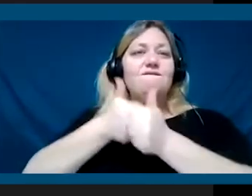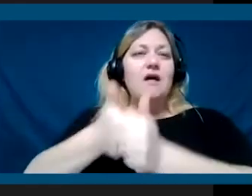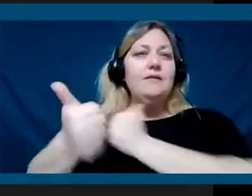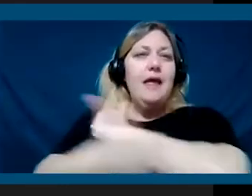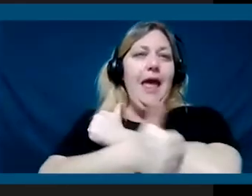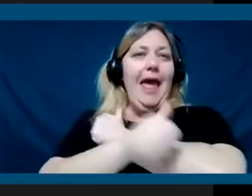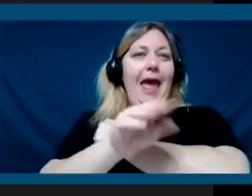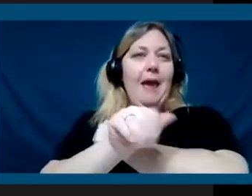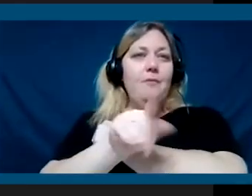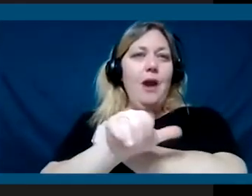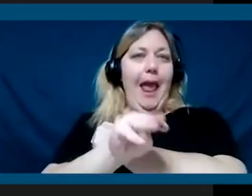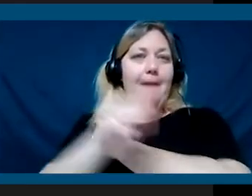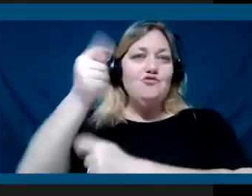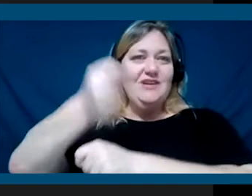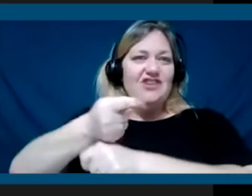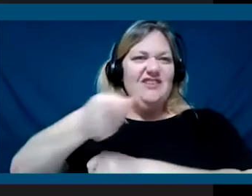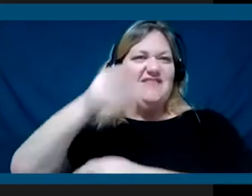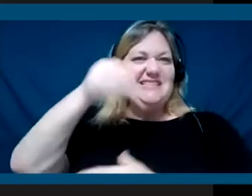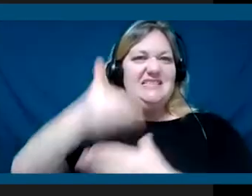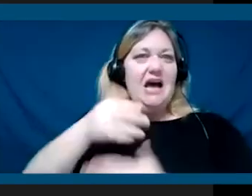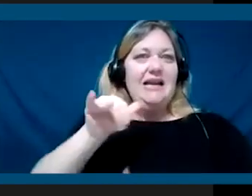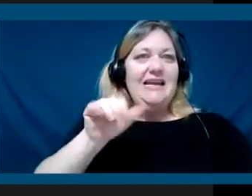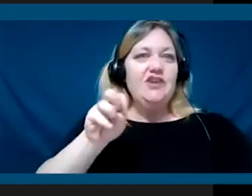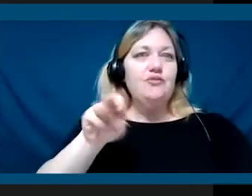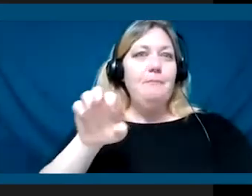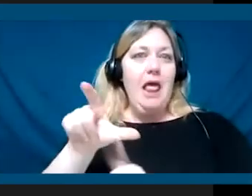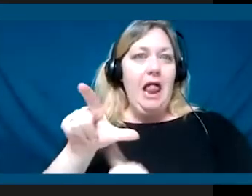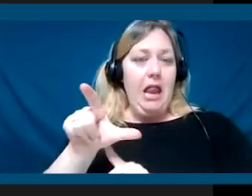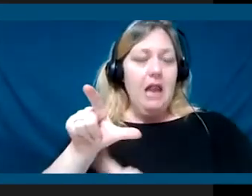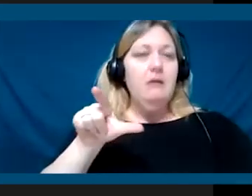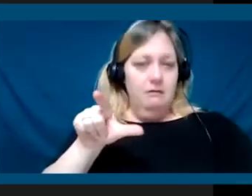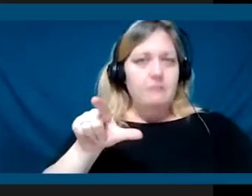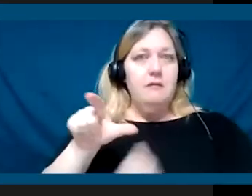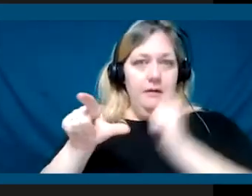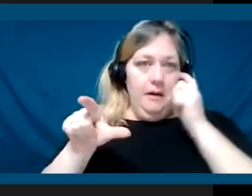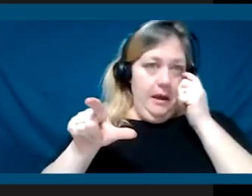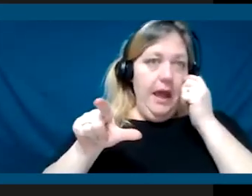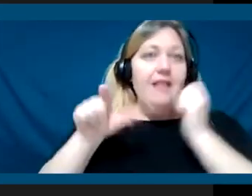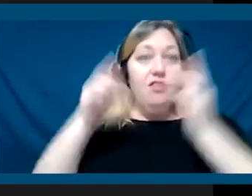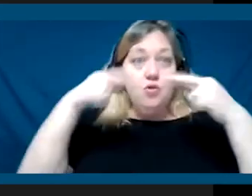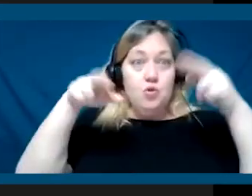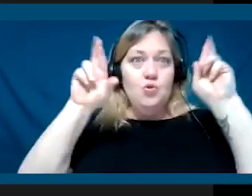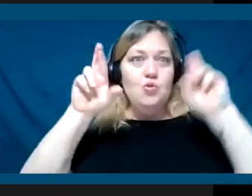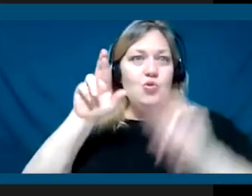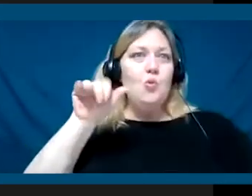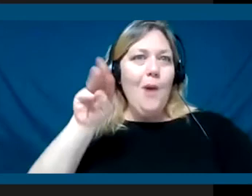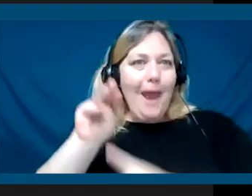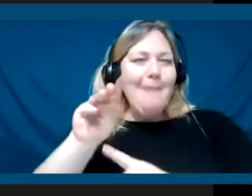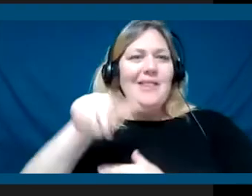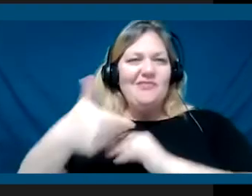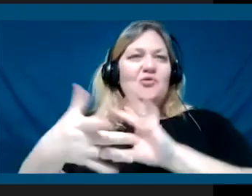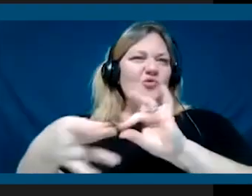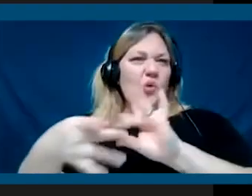the story of Abraham and his son Ishmael, and the ram, and you know the rest of the story.